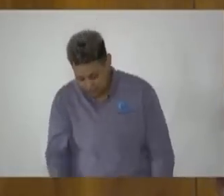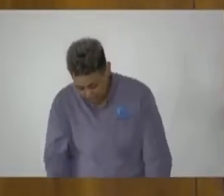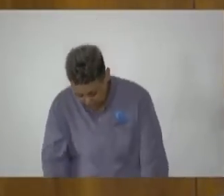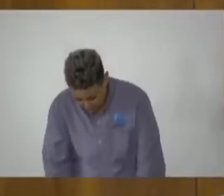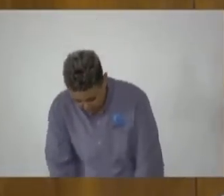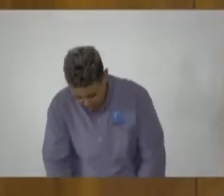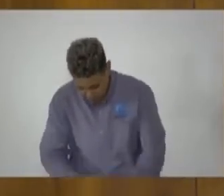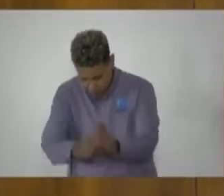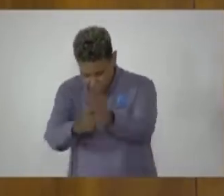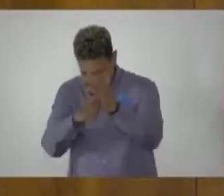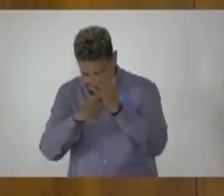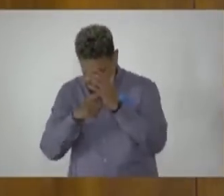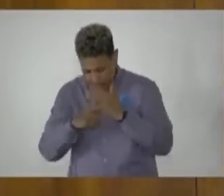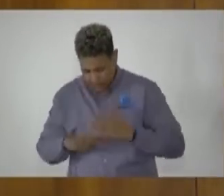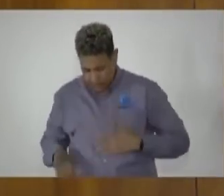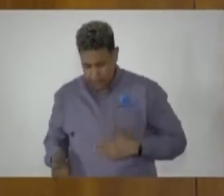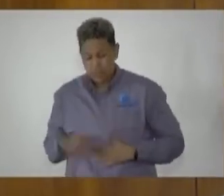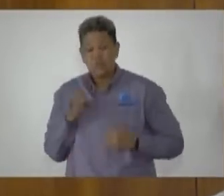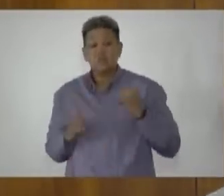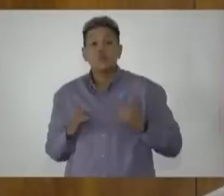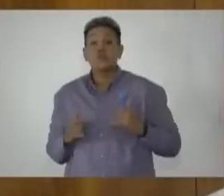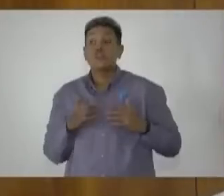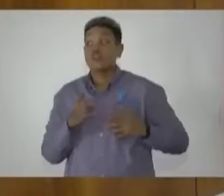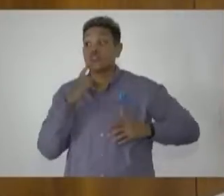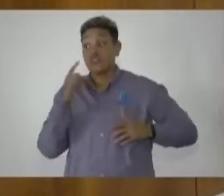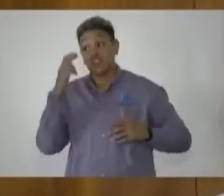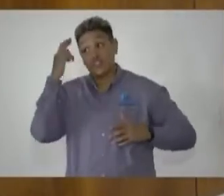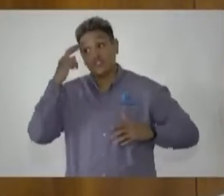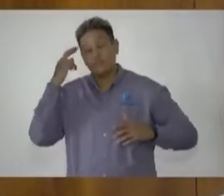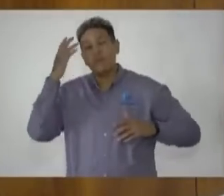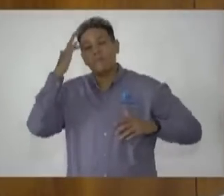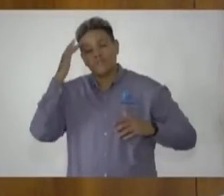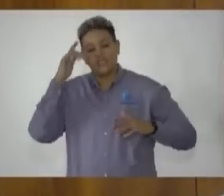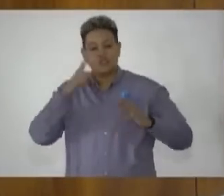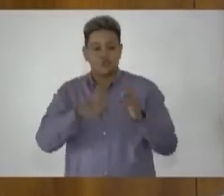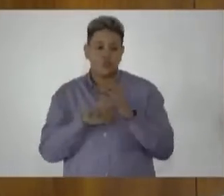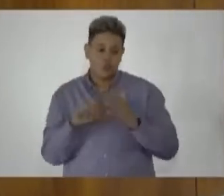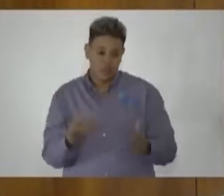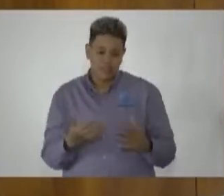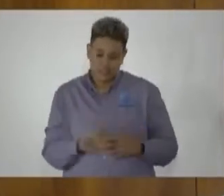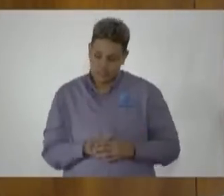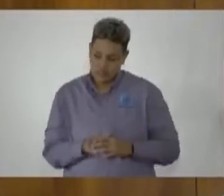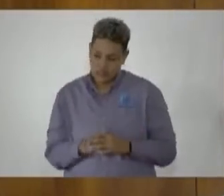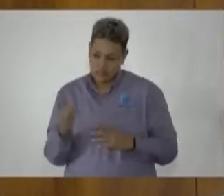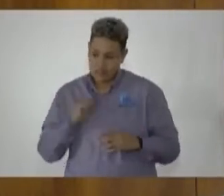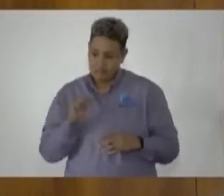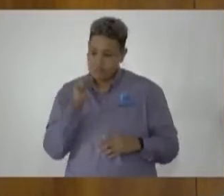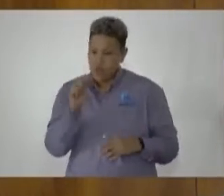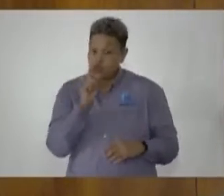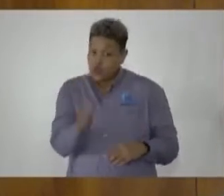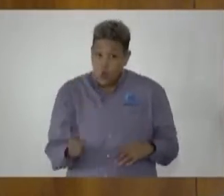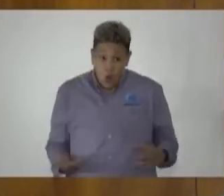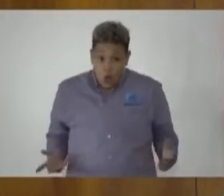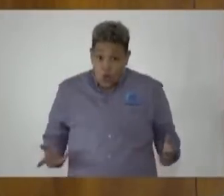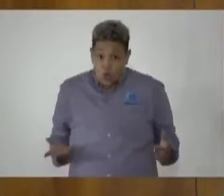Morris's request, which is a very reasonable request. And I'm really not sure